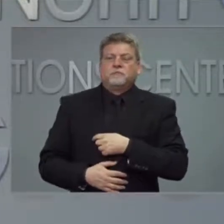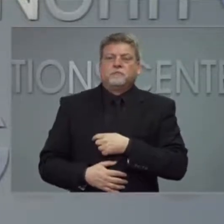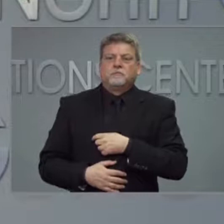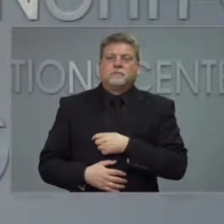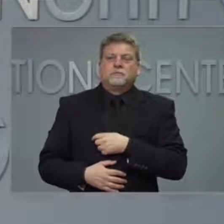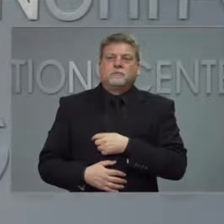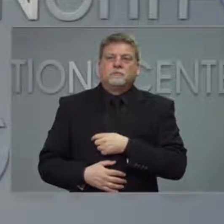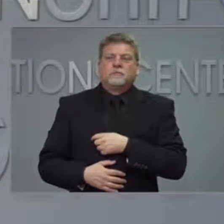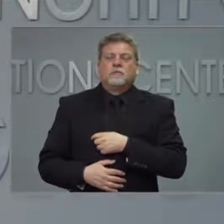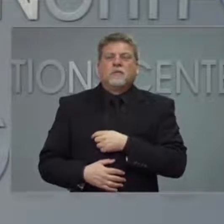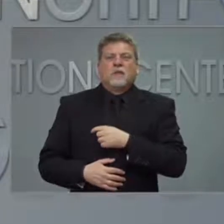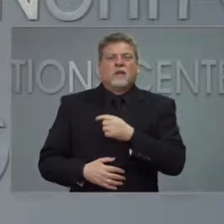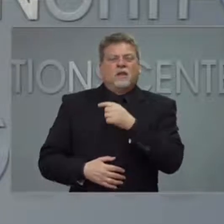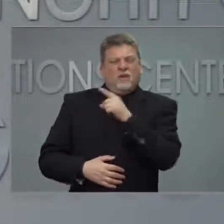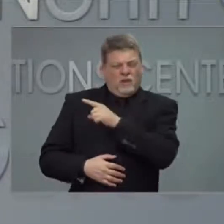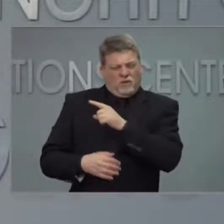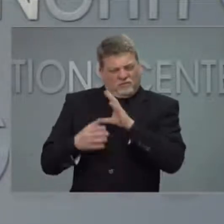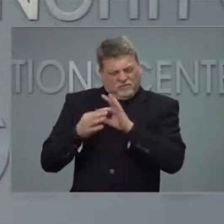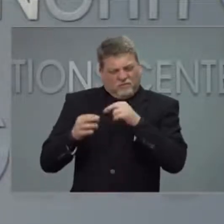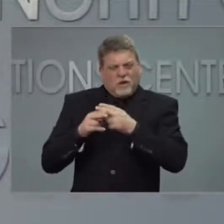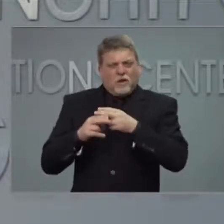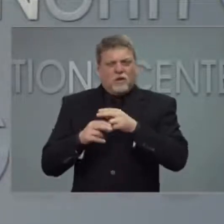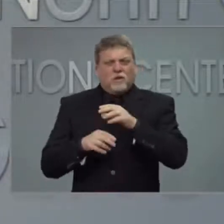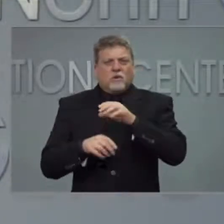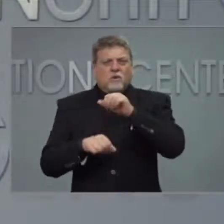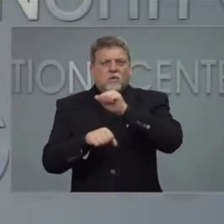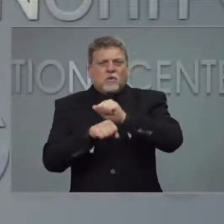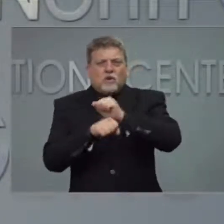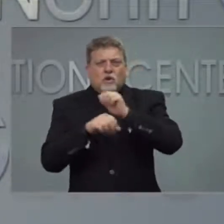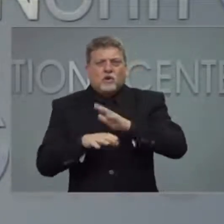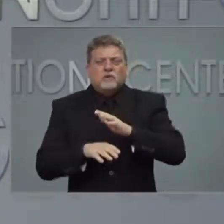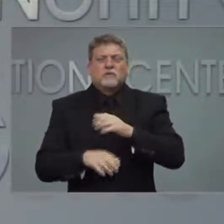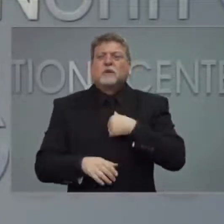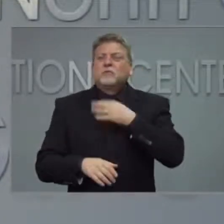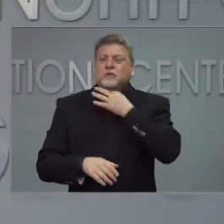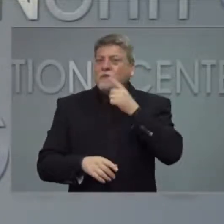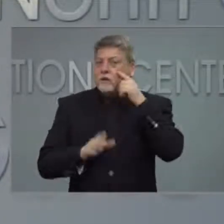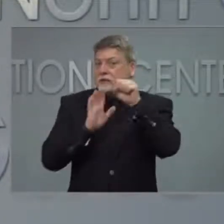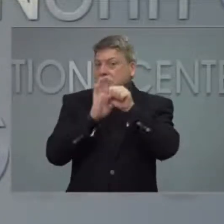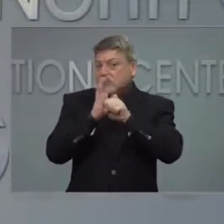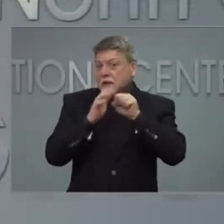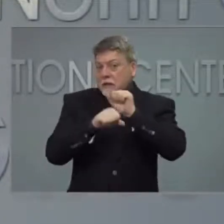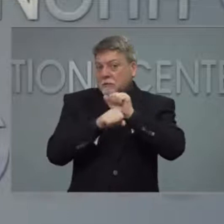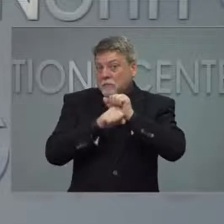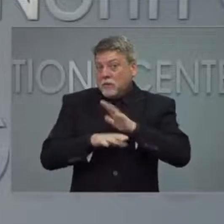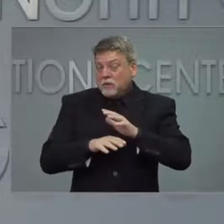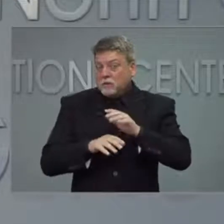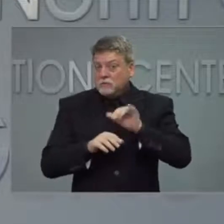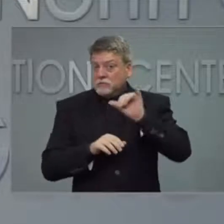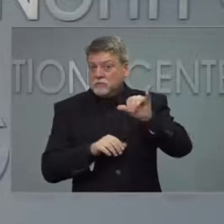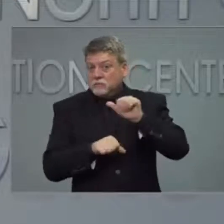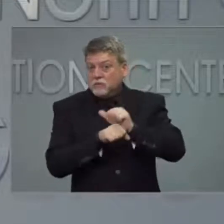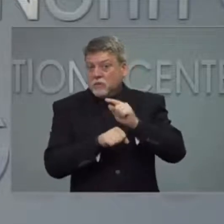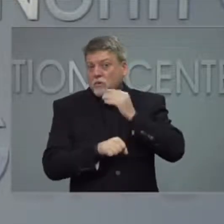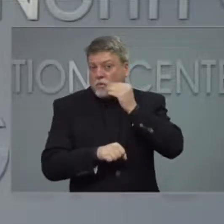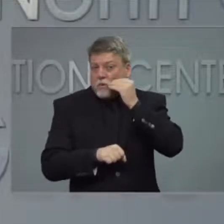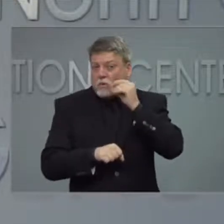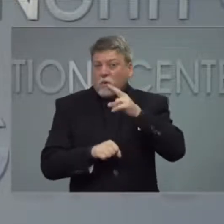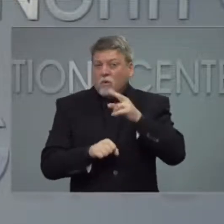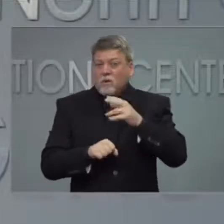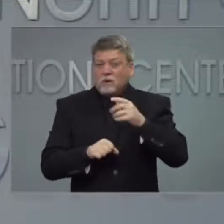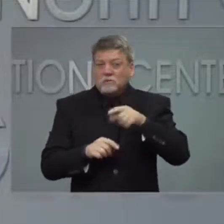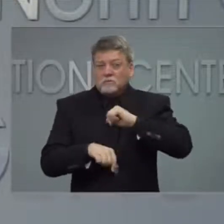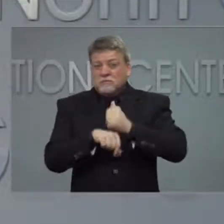one of your answers about workers. Are you still asking state agency employees to work remote, or are they expected to go back at a certain